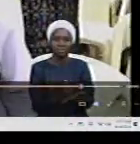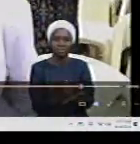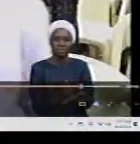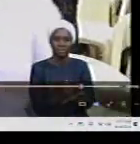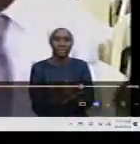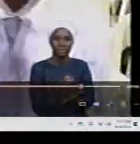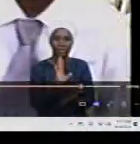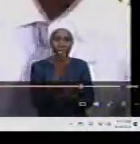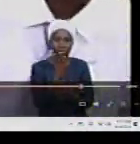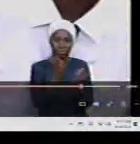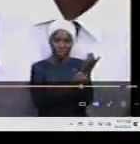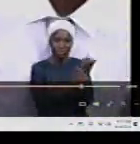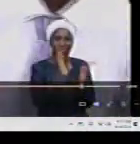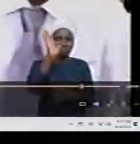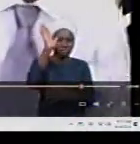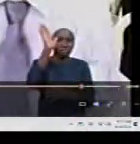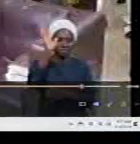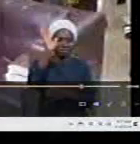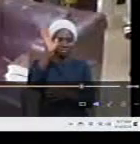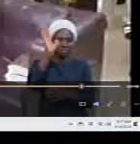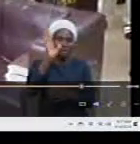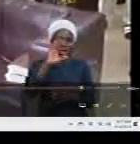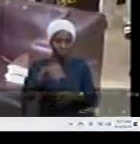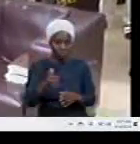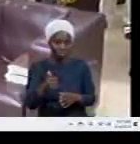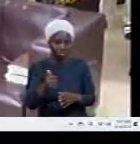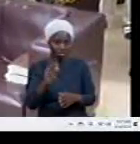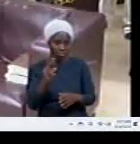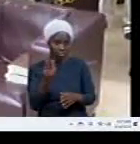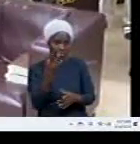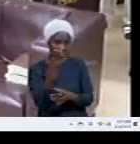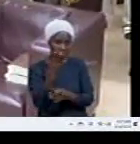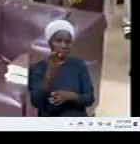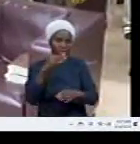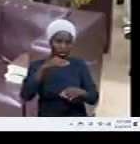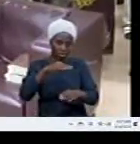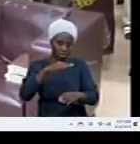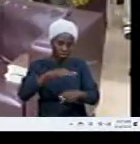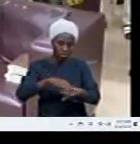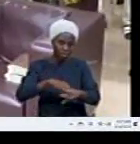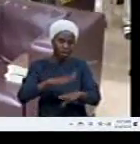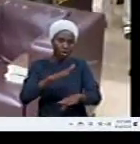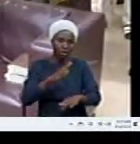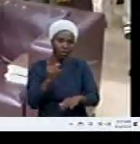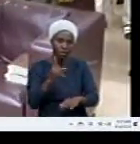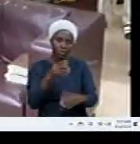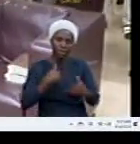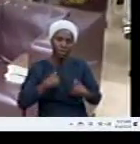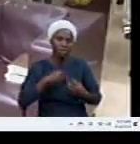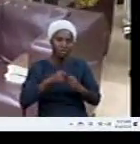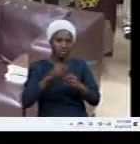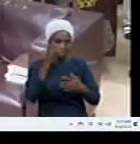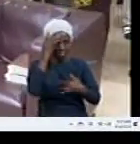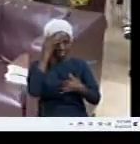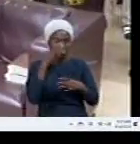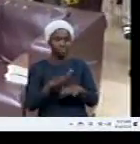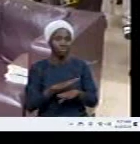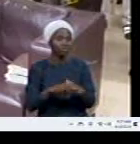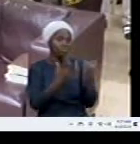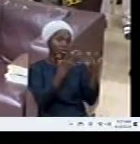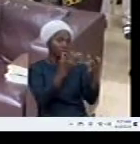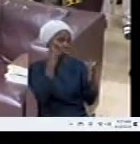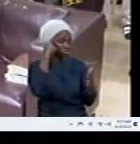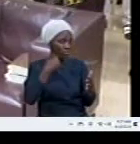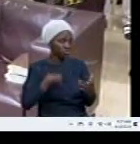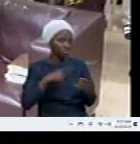Raise up that hand and lay the other hand where you have a challenge. Don't wait for me